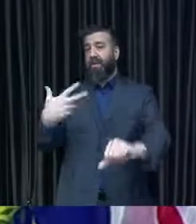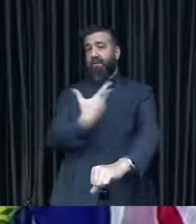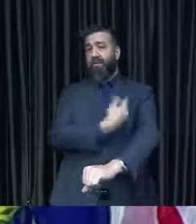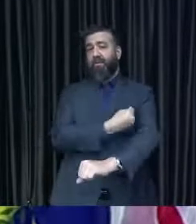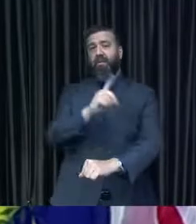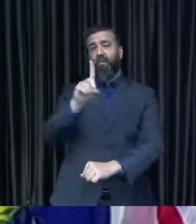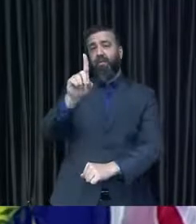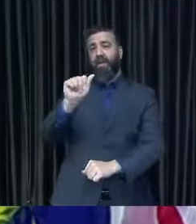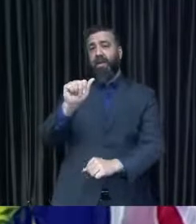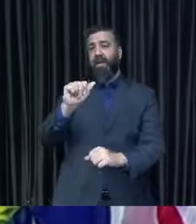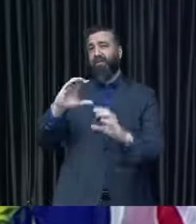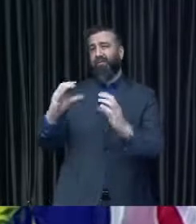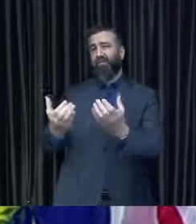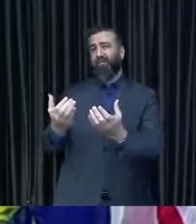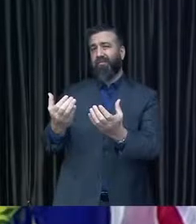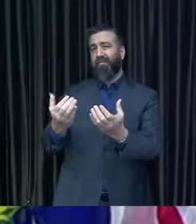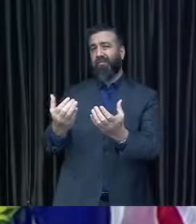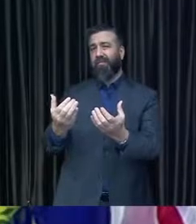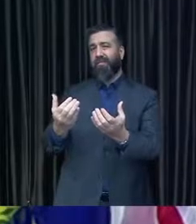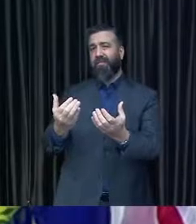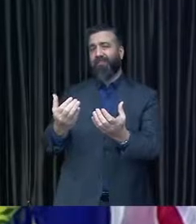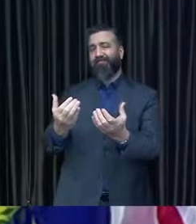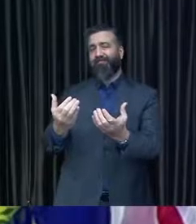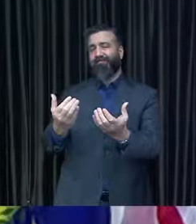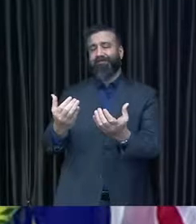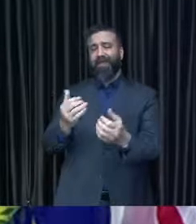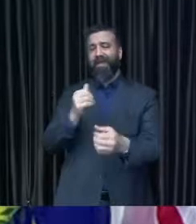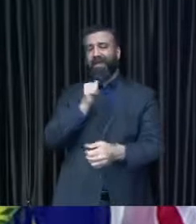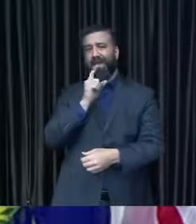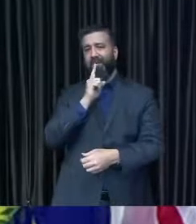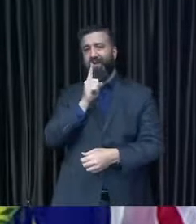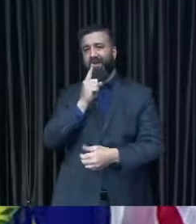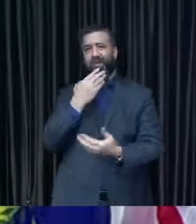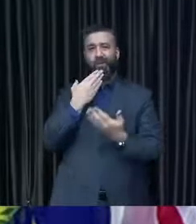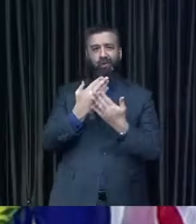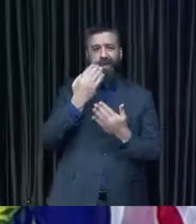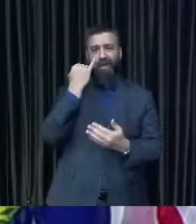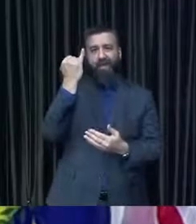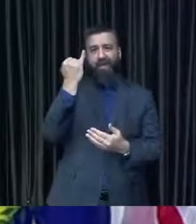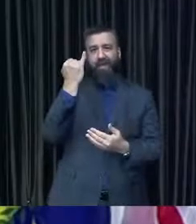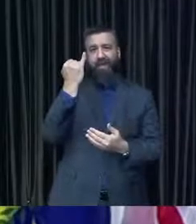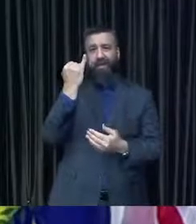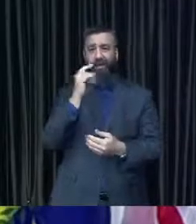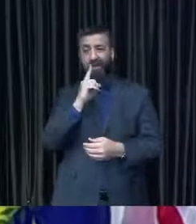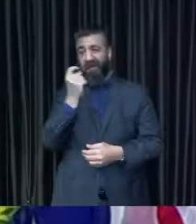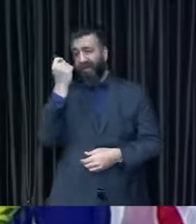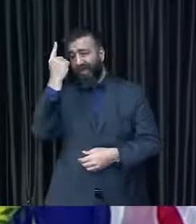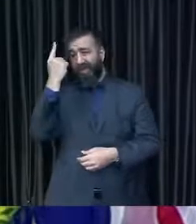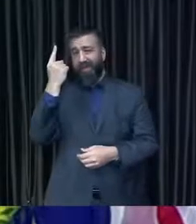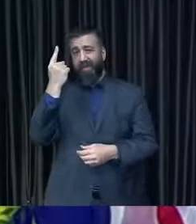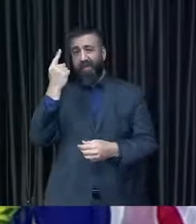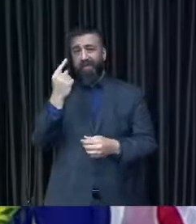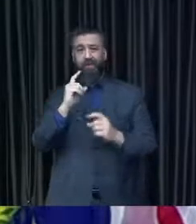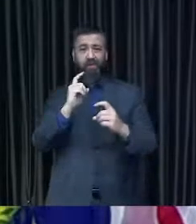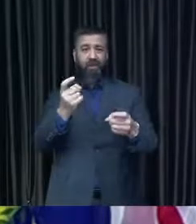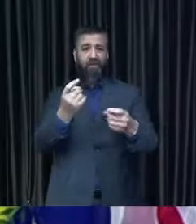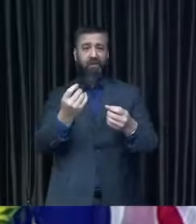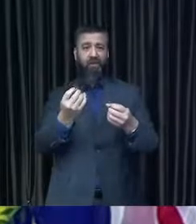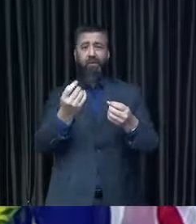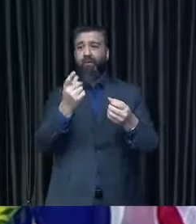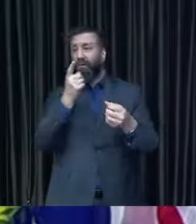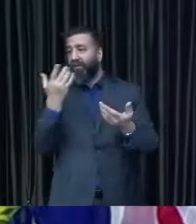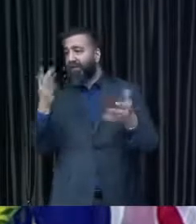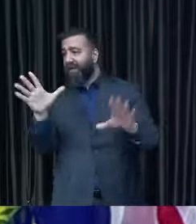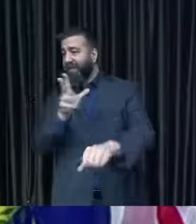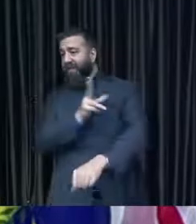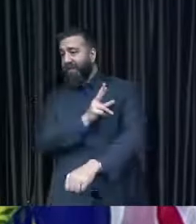healthcare workers. It would really not be prudent or understandable to give a number as to who has